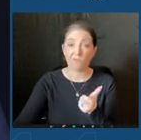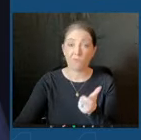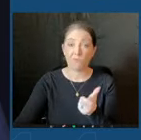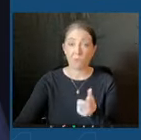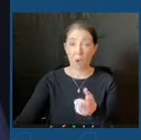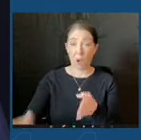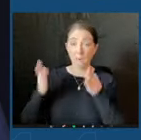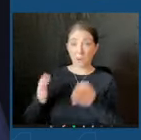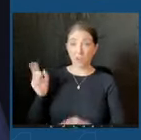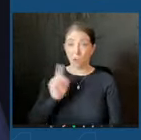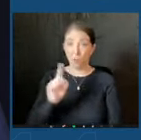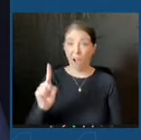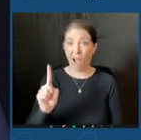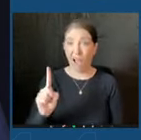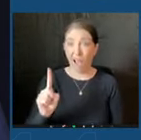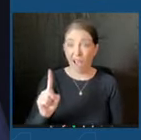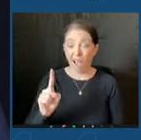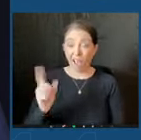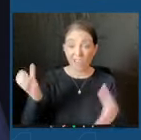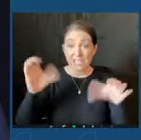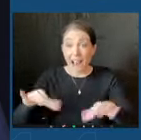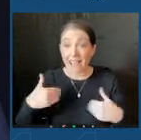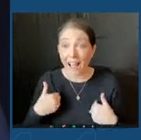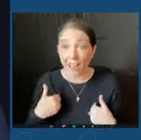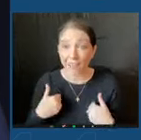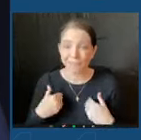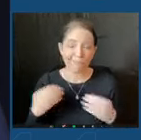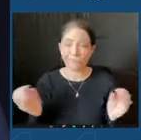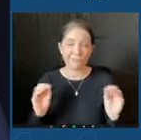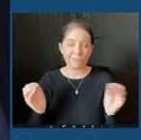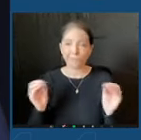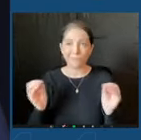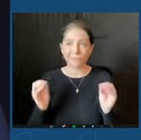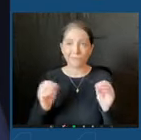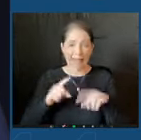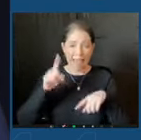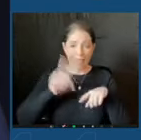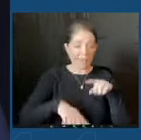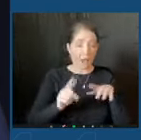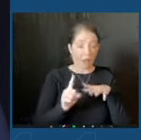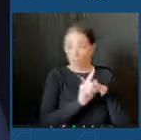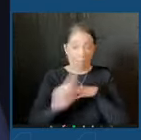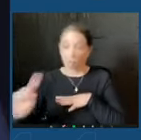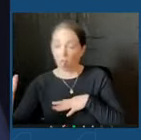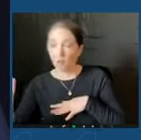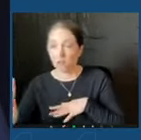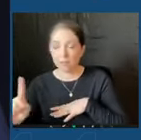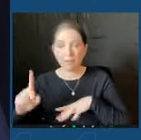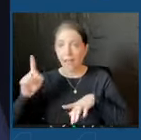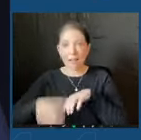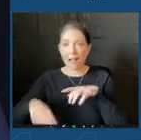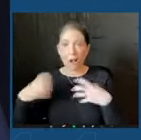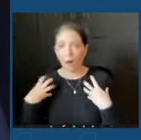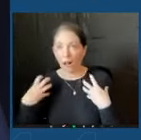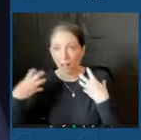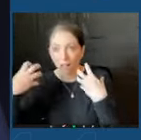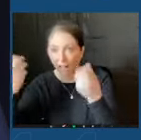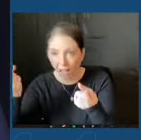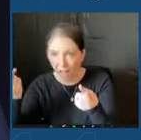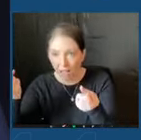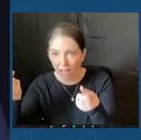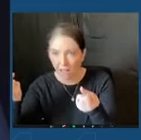chance. No chance. They can't get out of the way, and they can't recover from their injuries. If you are